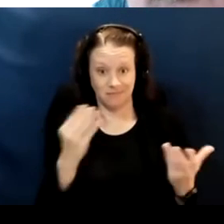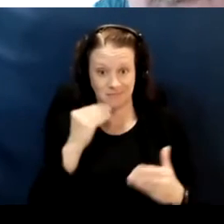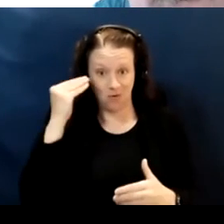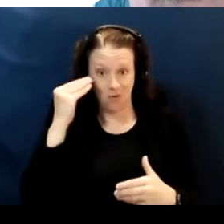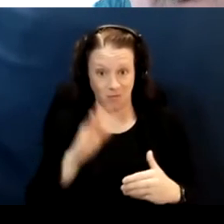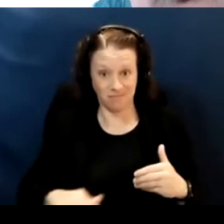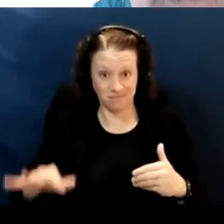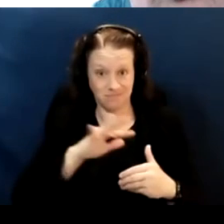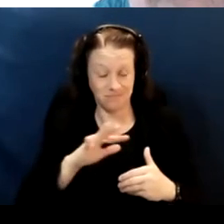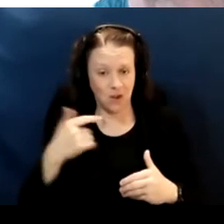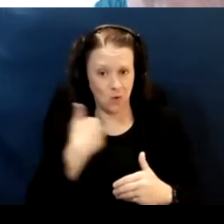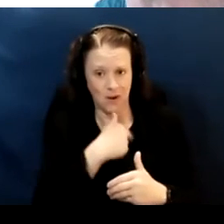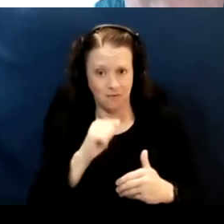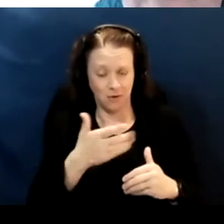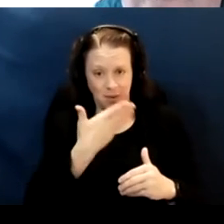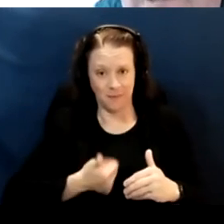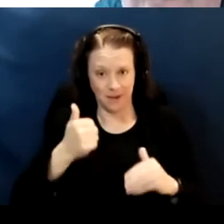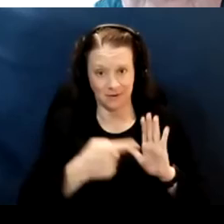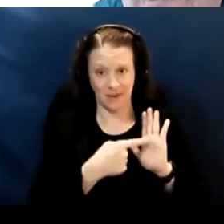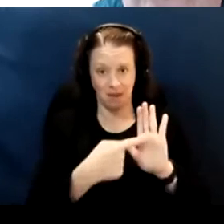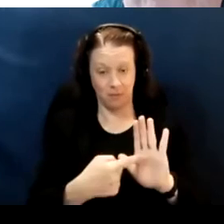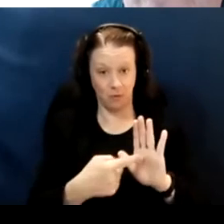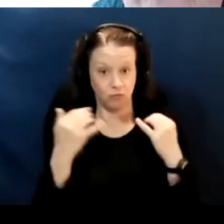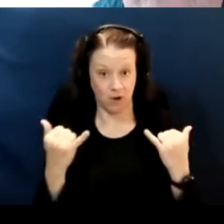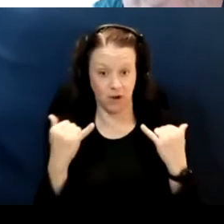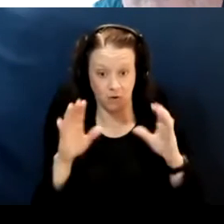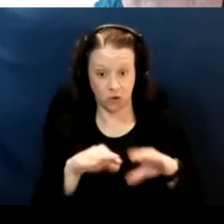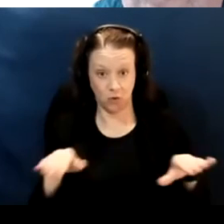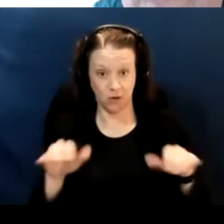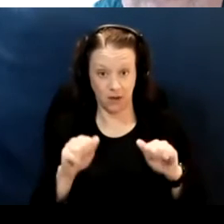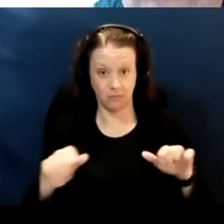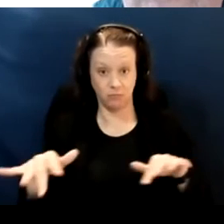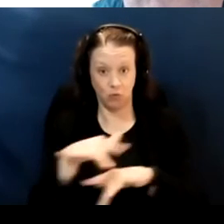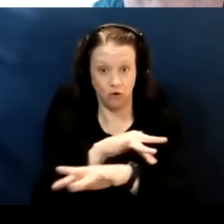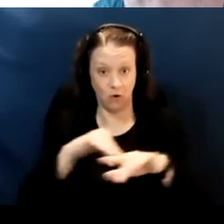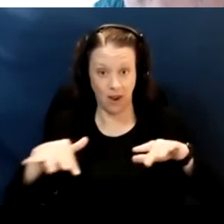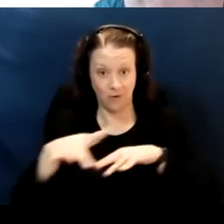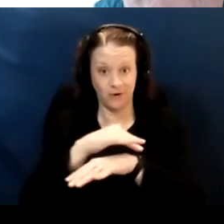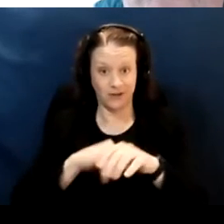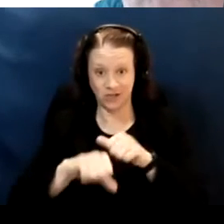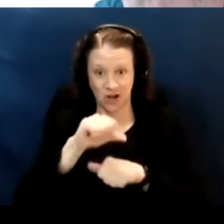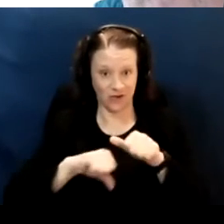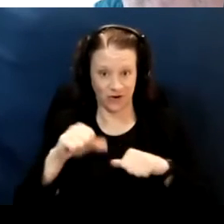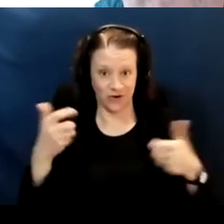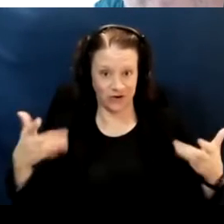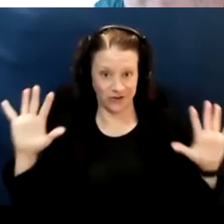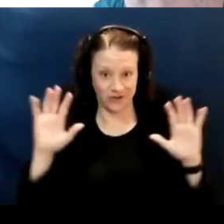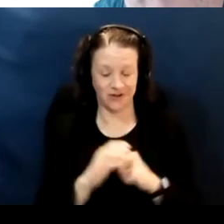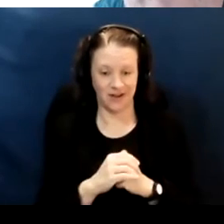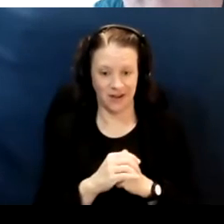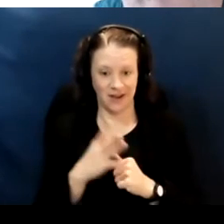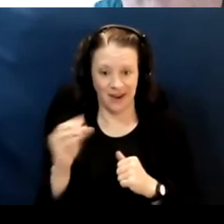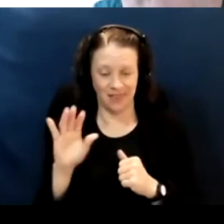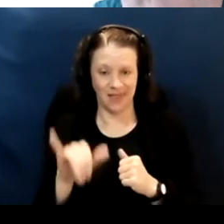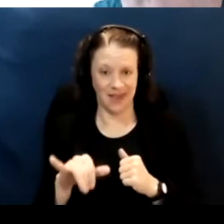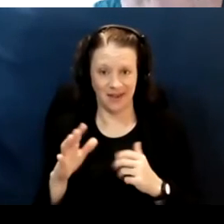that best example. And right now the children are only able to move around each other, and that creates a, say, a hot